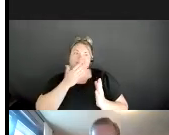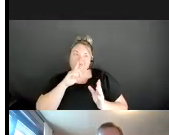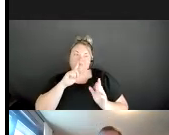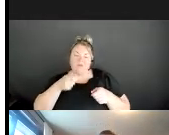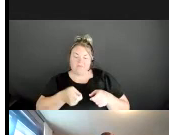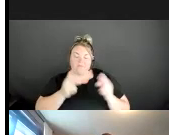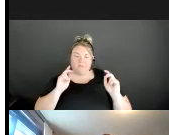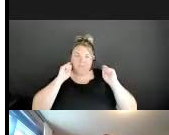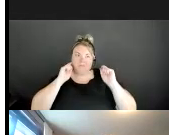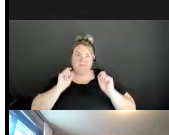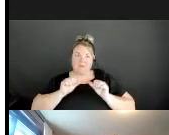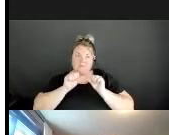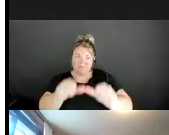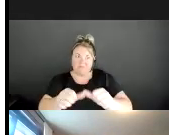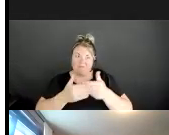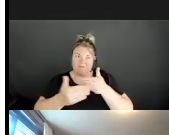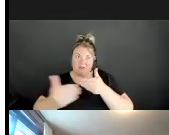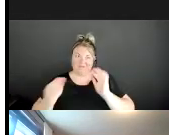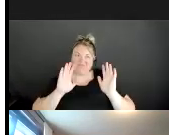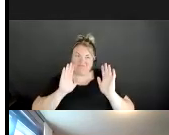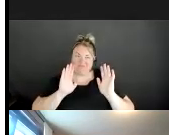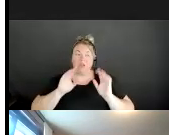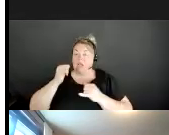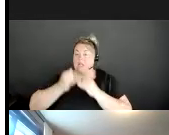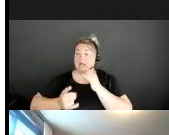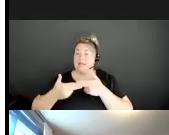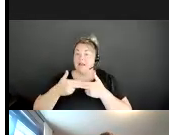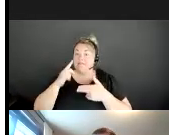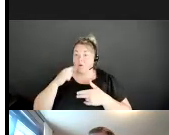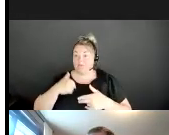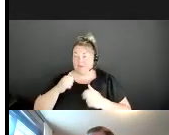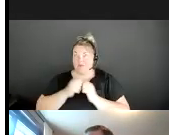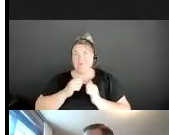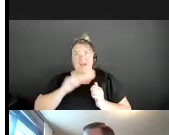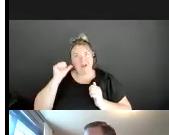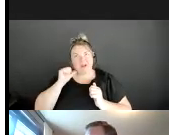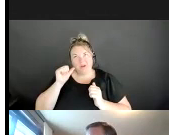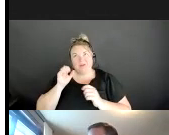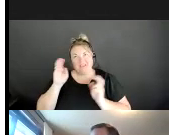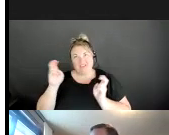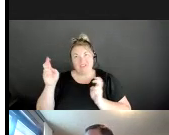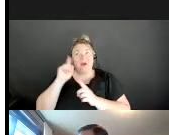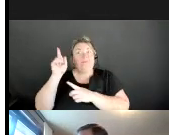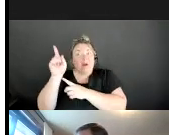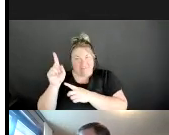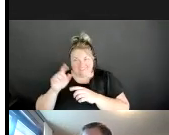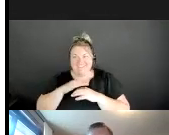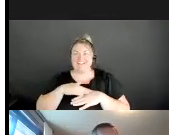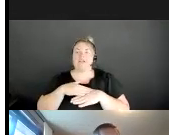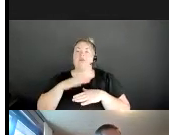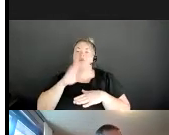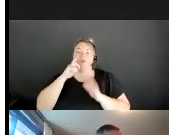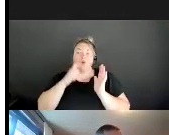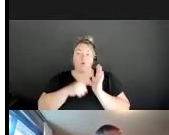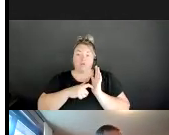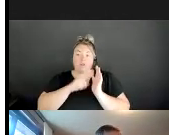on. Okay, this is the last slide from me with my audio issues for a moment at least. So you will notice that